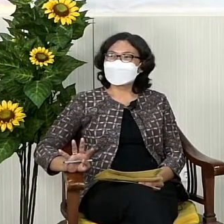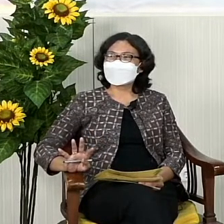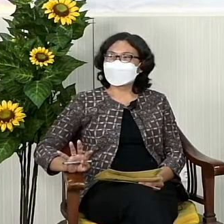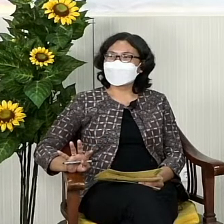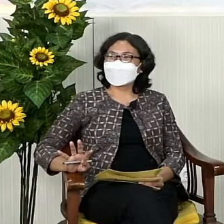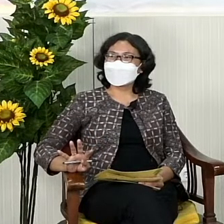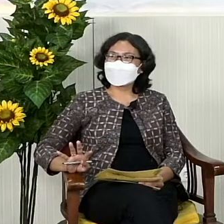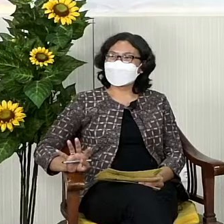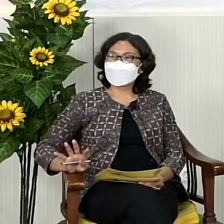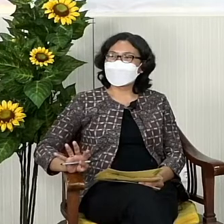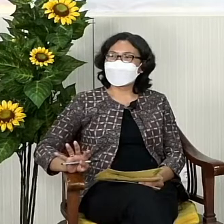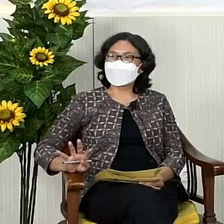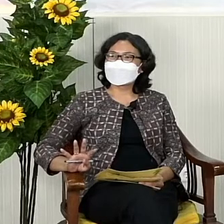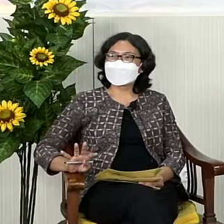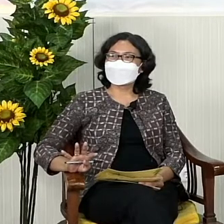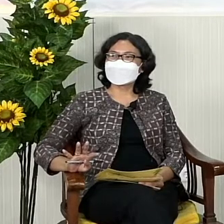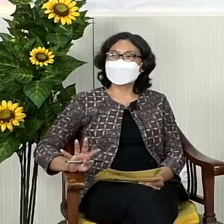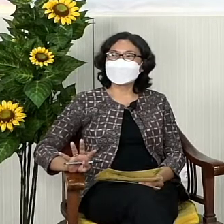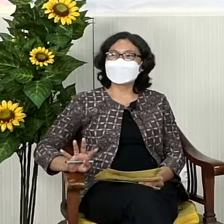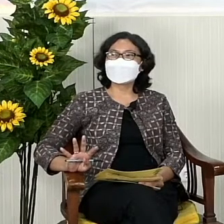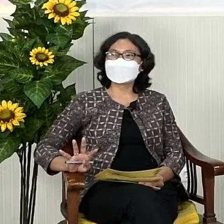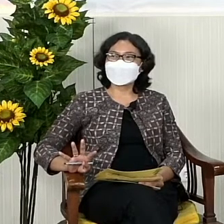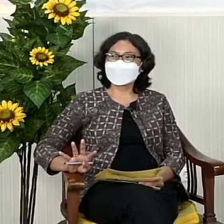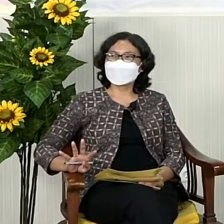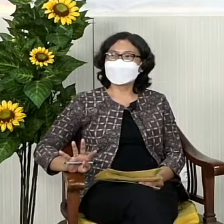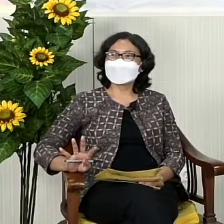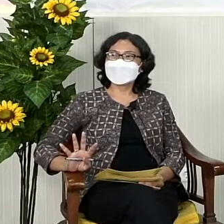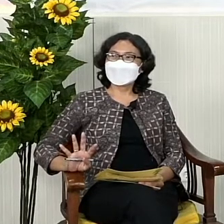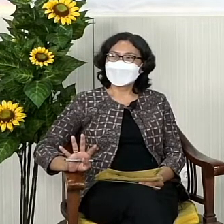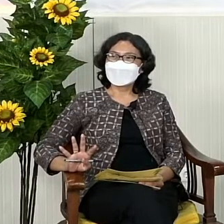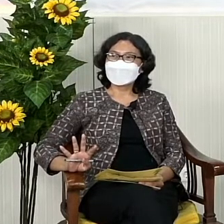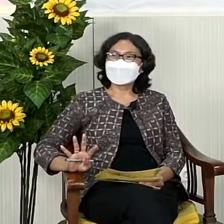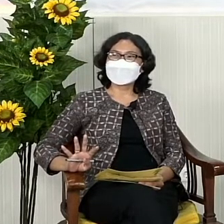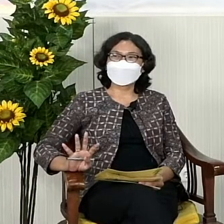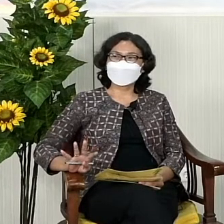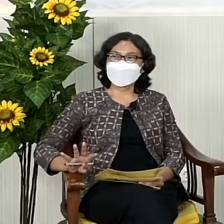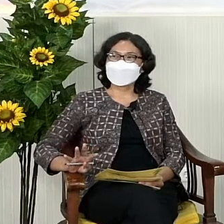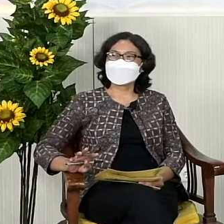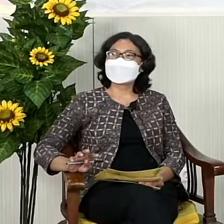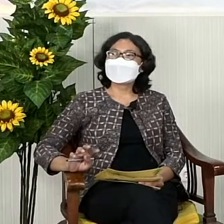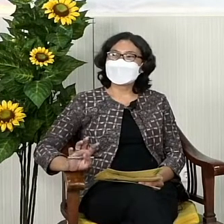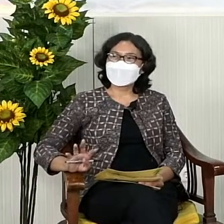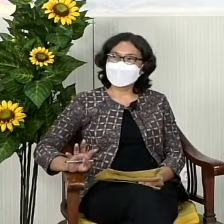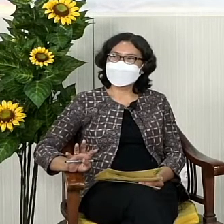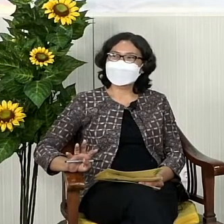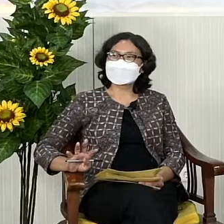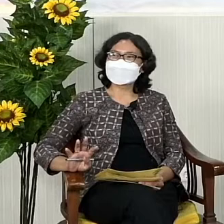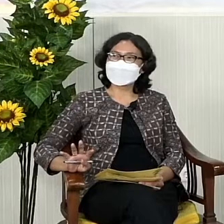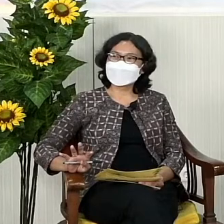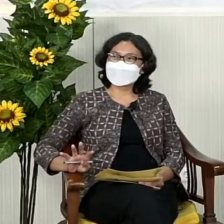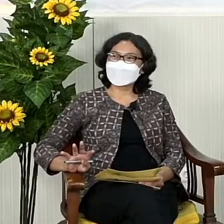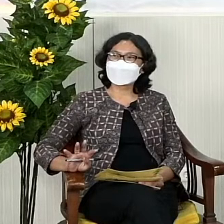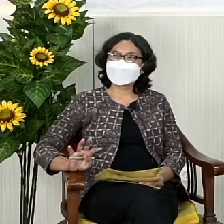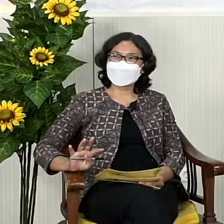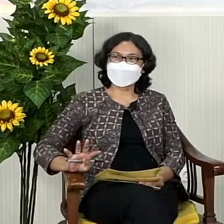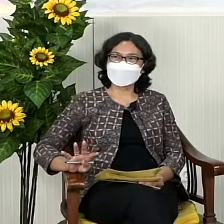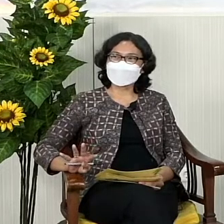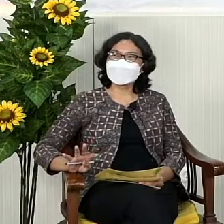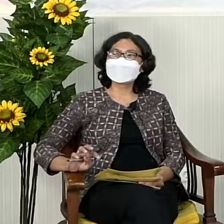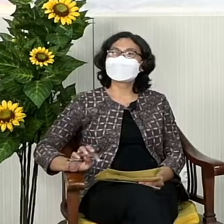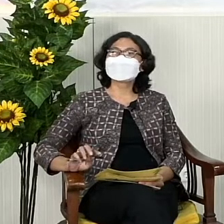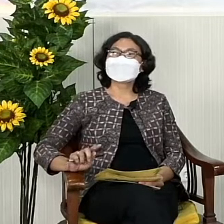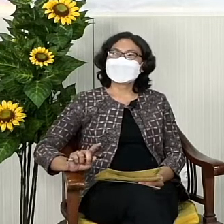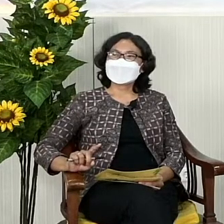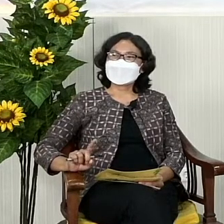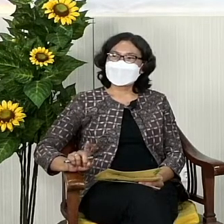food in Taiwan, there are some delicious food you can try. First, essence of chicken